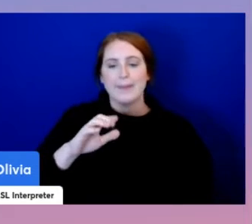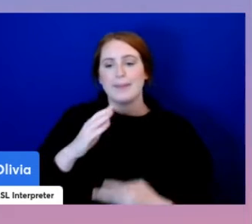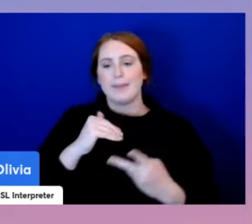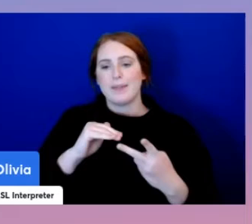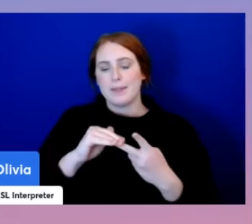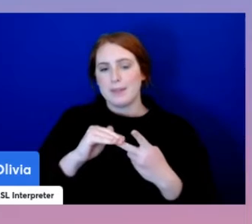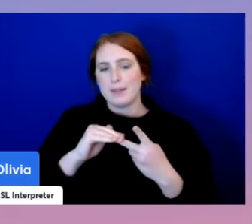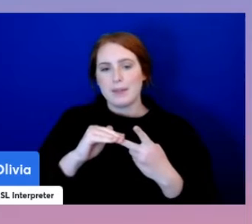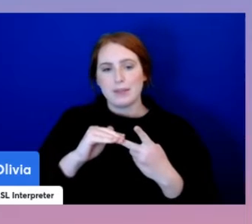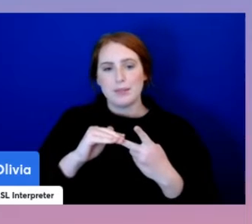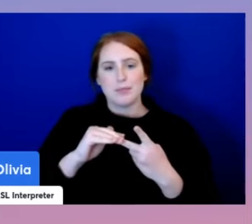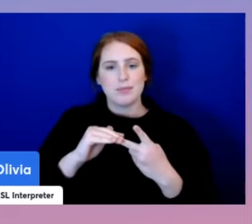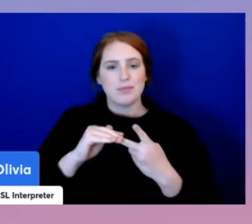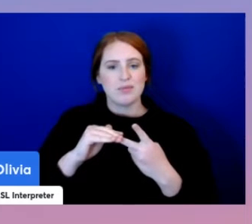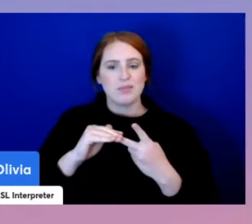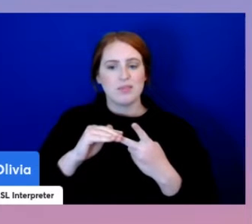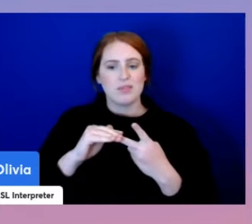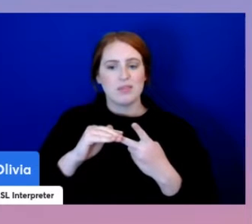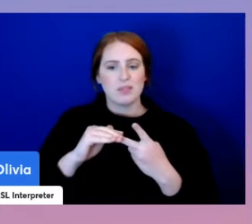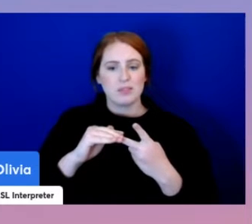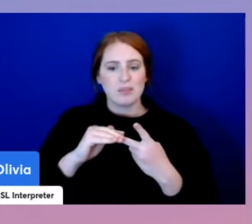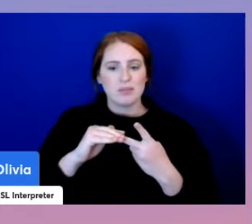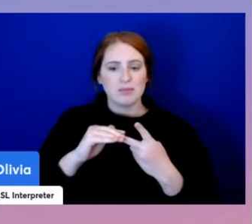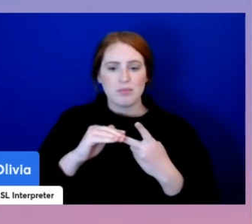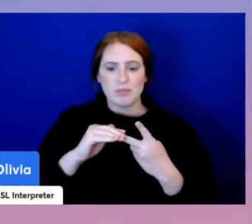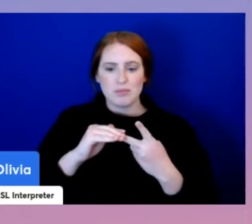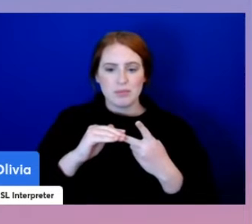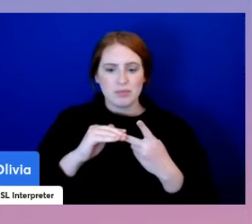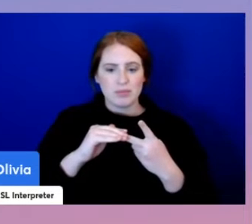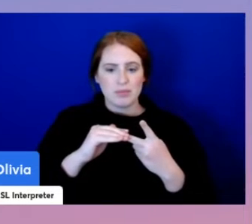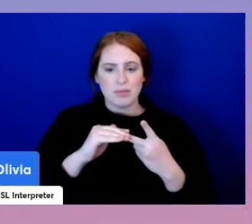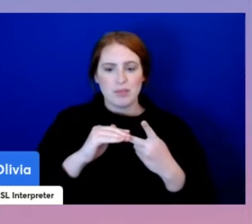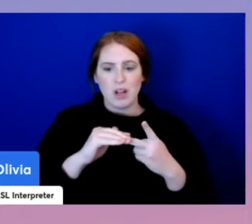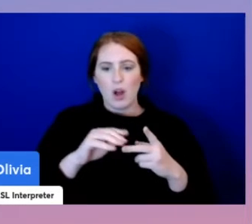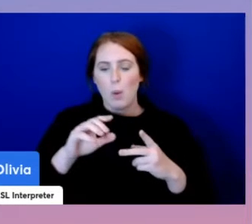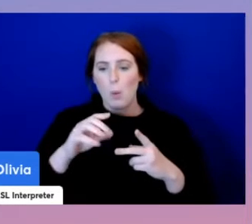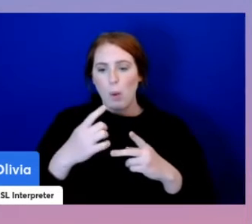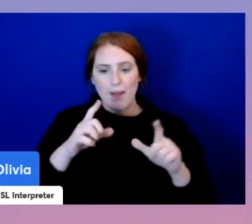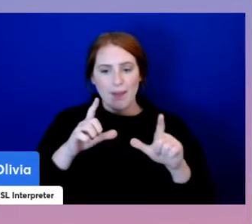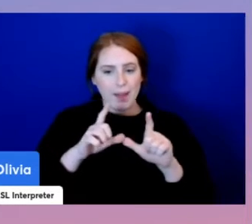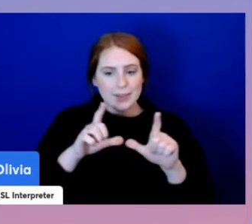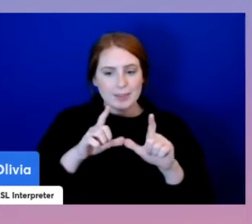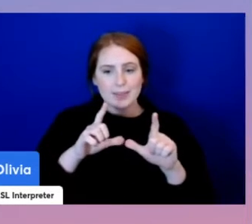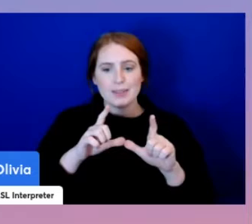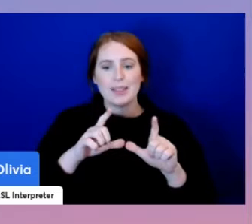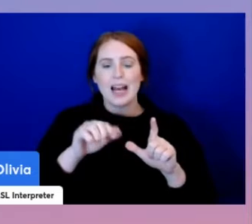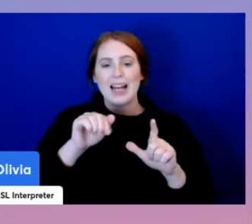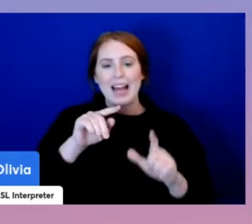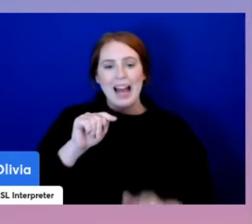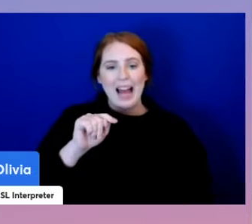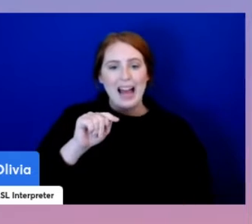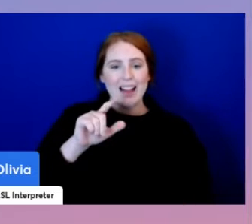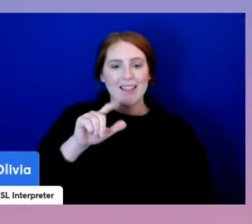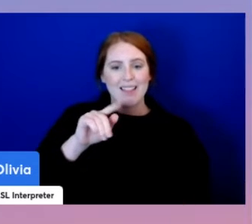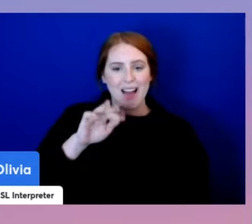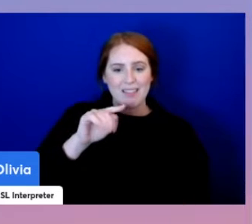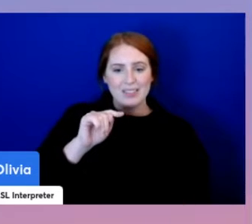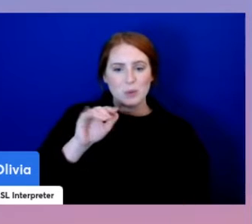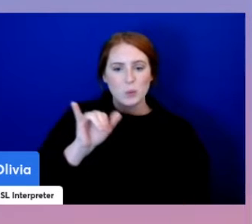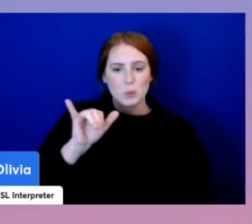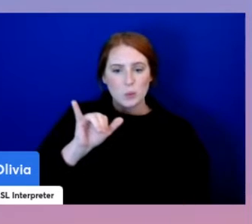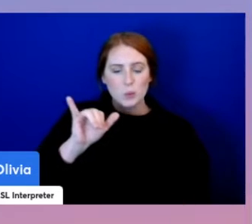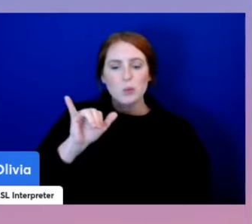Atlas, and community edition. As you know that the Atlas can provide free tier